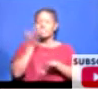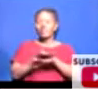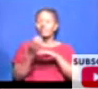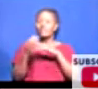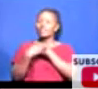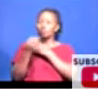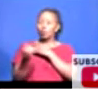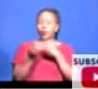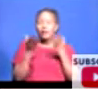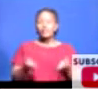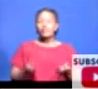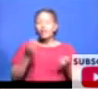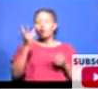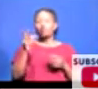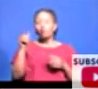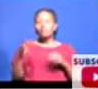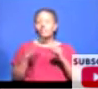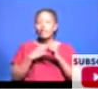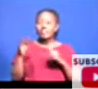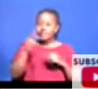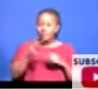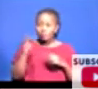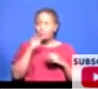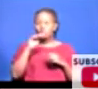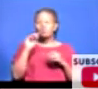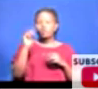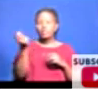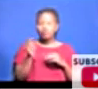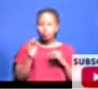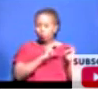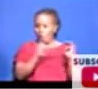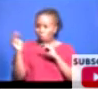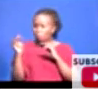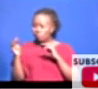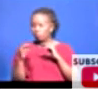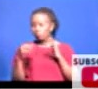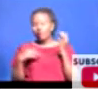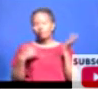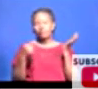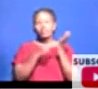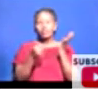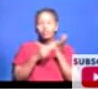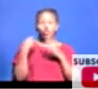4.8 million motorists in Kenya will now move into international standards of plate making. Alan Auko, Prime Edition.